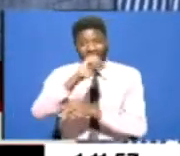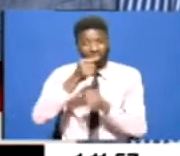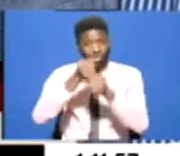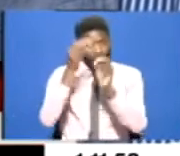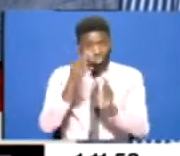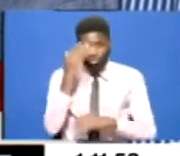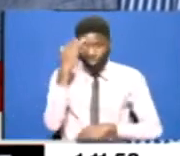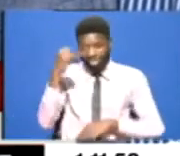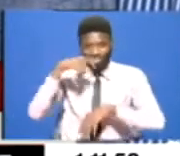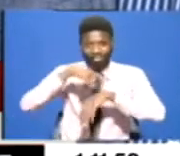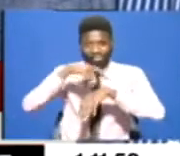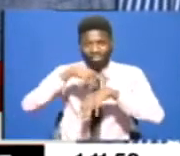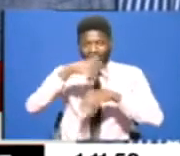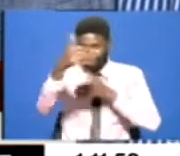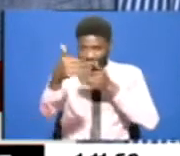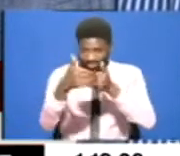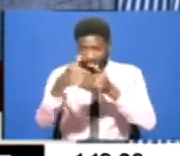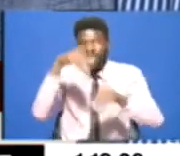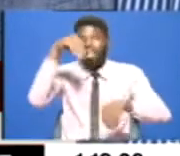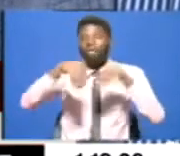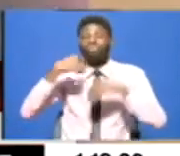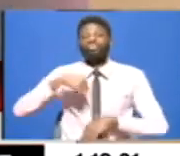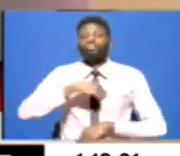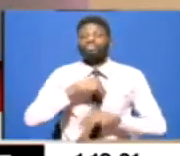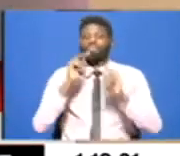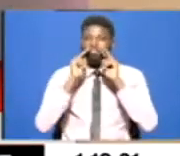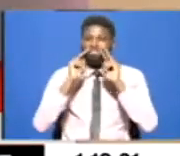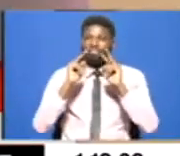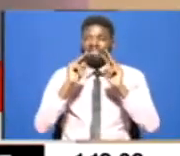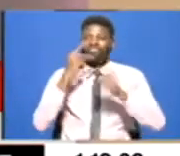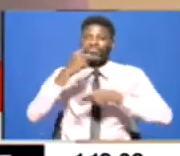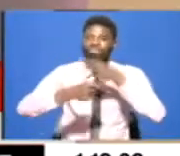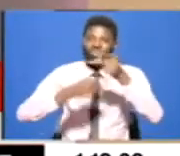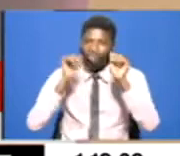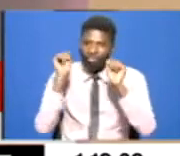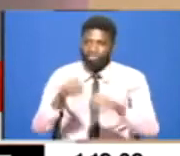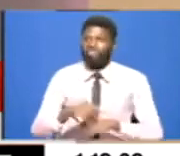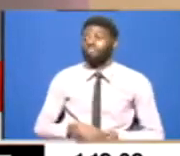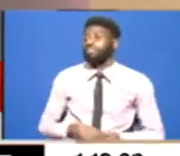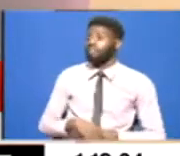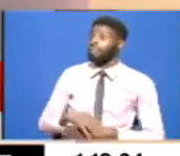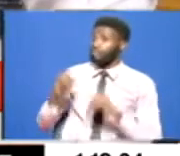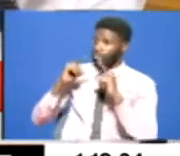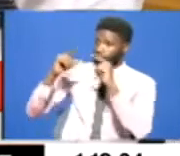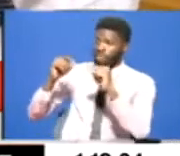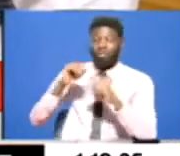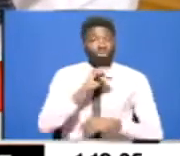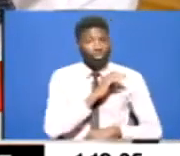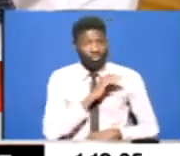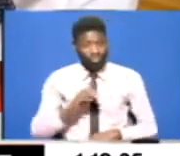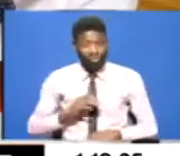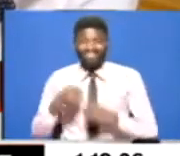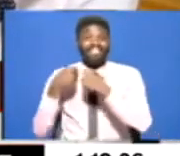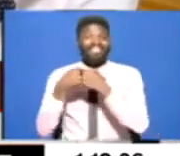move towards the election, we have a peaceful process. He admitted that the commission has had challenges pinpointing